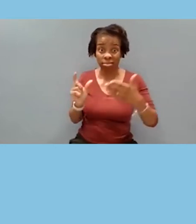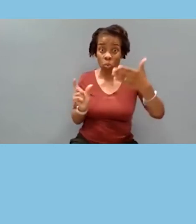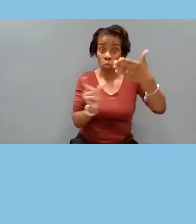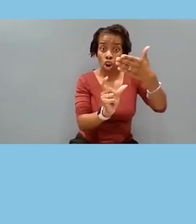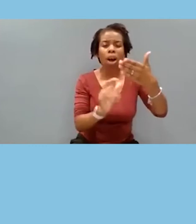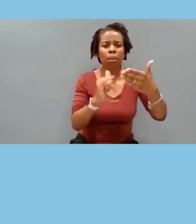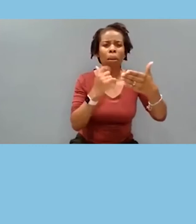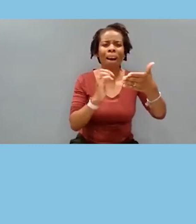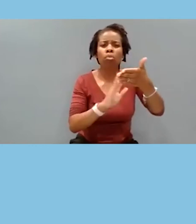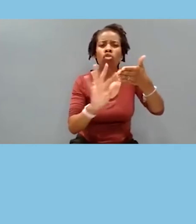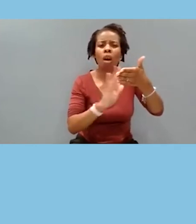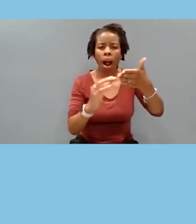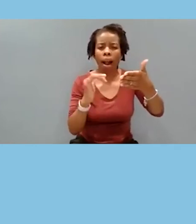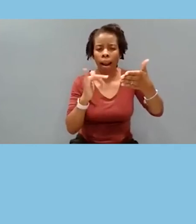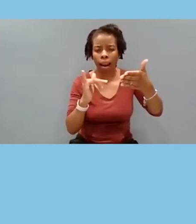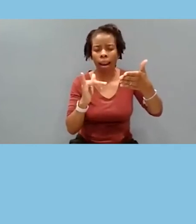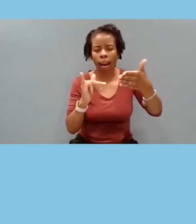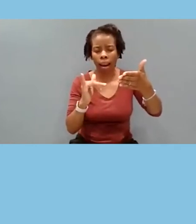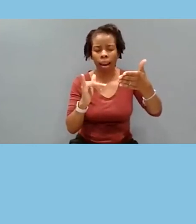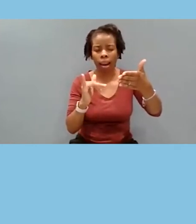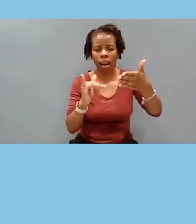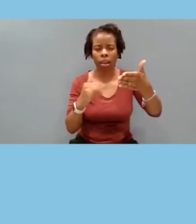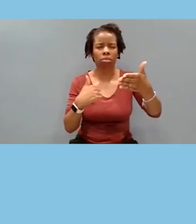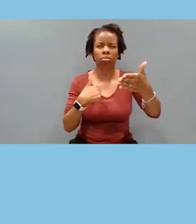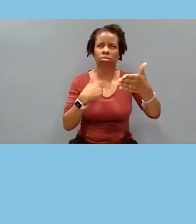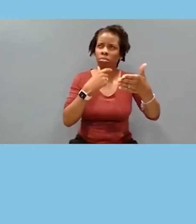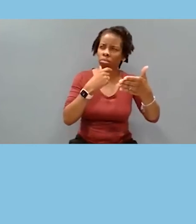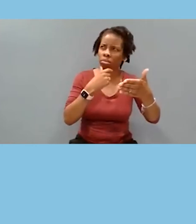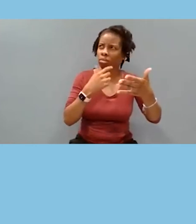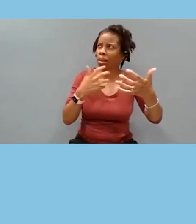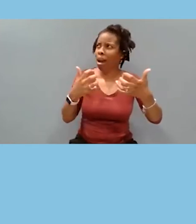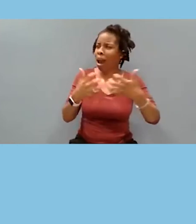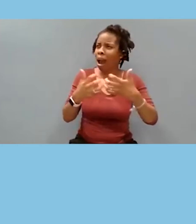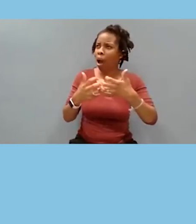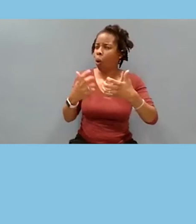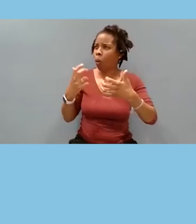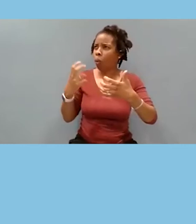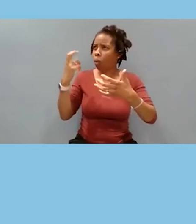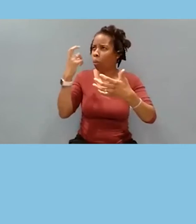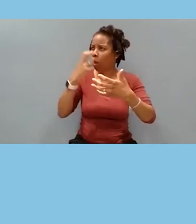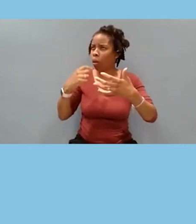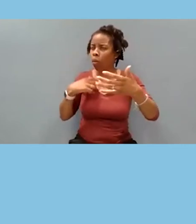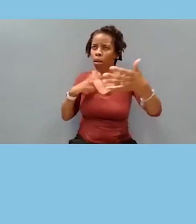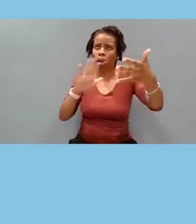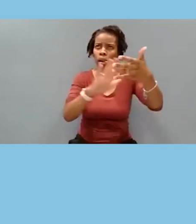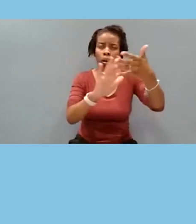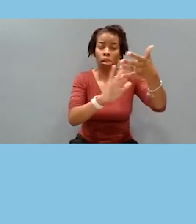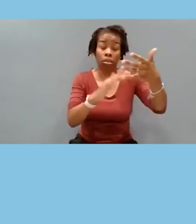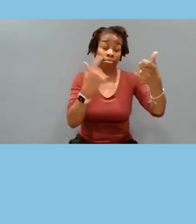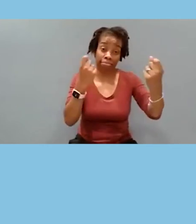has Braille on it, which is sort of, you wonder how you find the icon and Braille it, but, and how does it work?